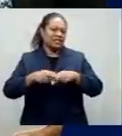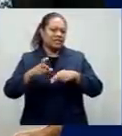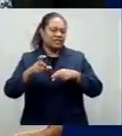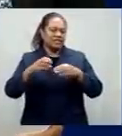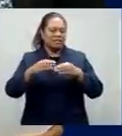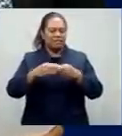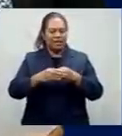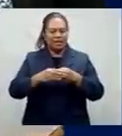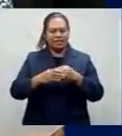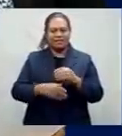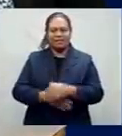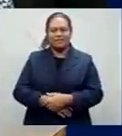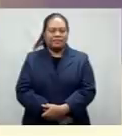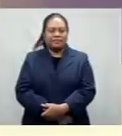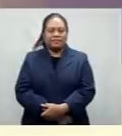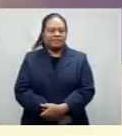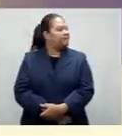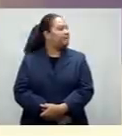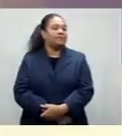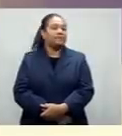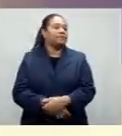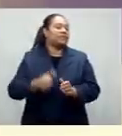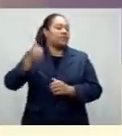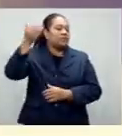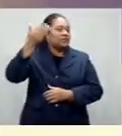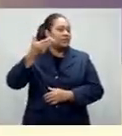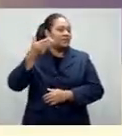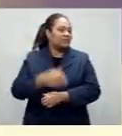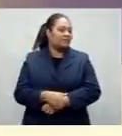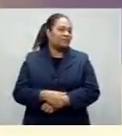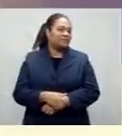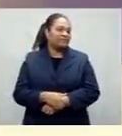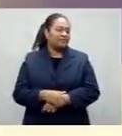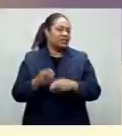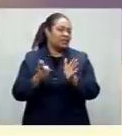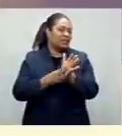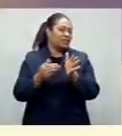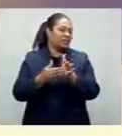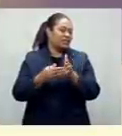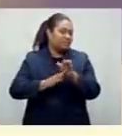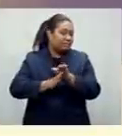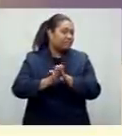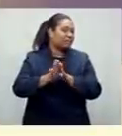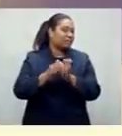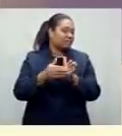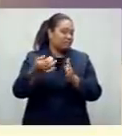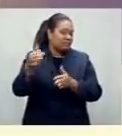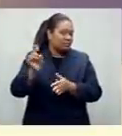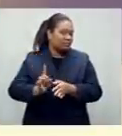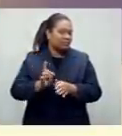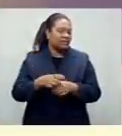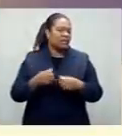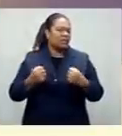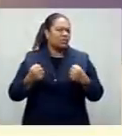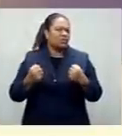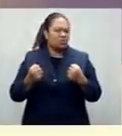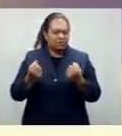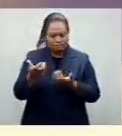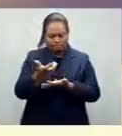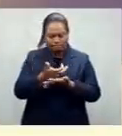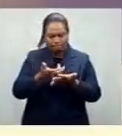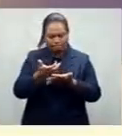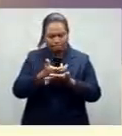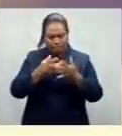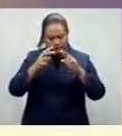with the latest in the money market. Good evening. The New Zealand dollar rose today after a strong business survey